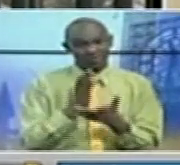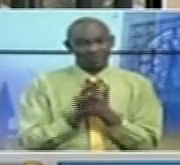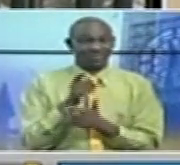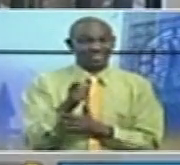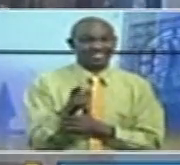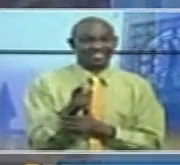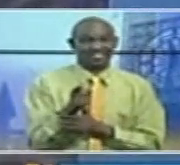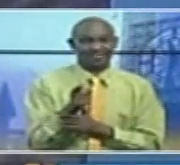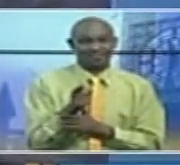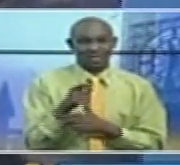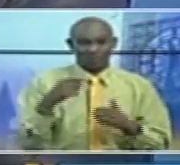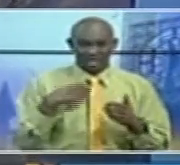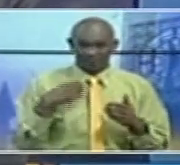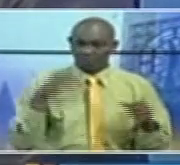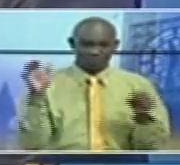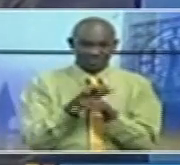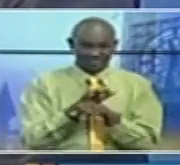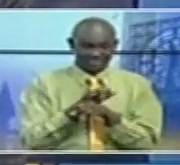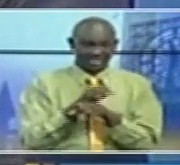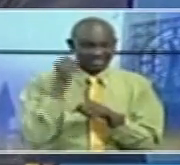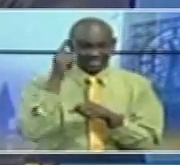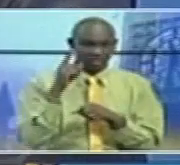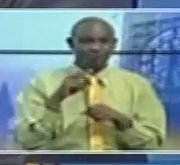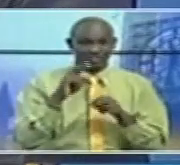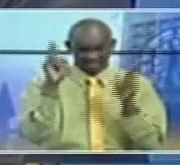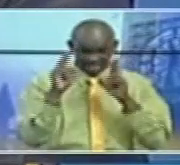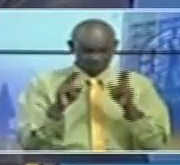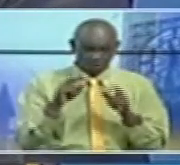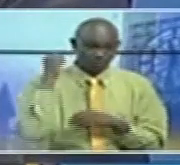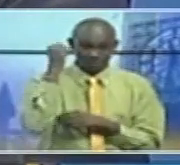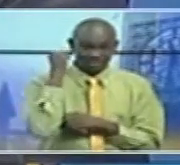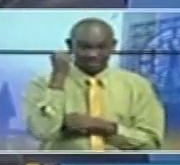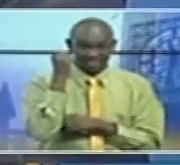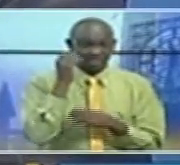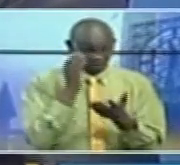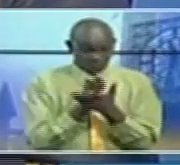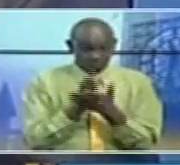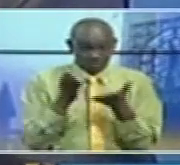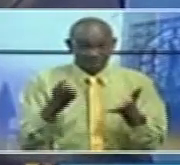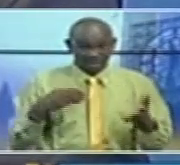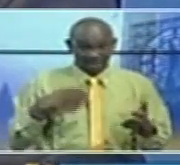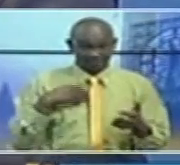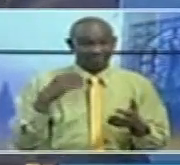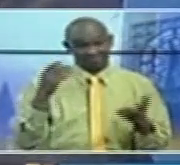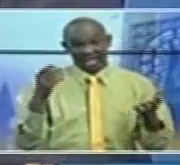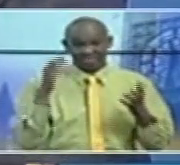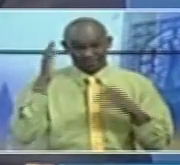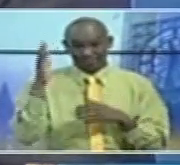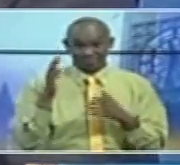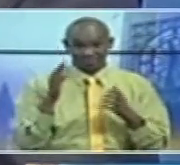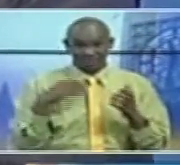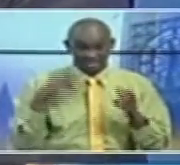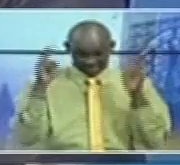for the complete understanding of international politics. I think the mood at the moment among most of the big brothers, so to speak,